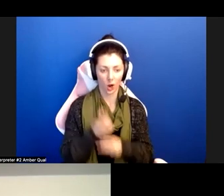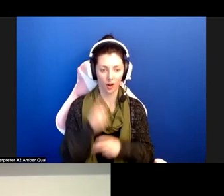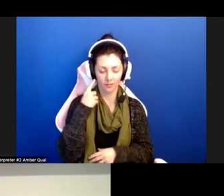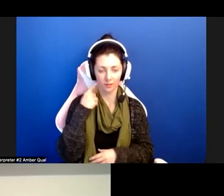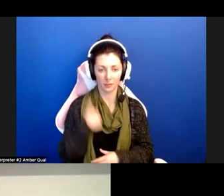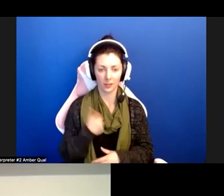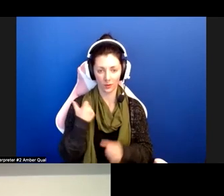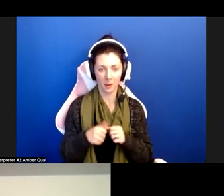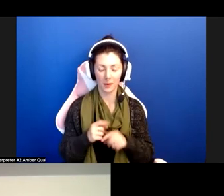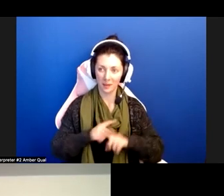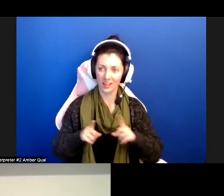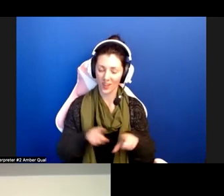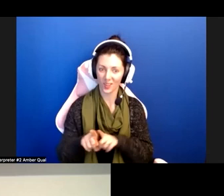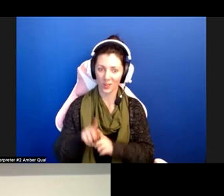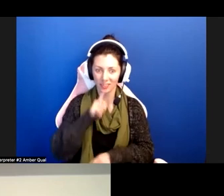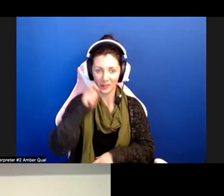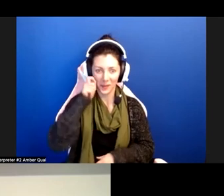And then